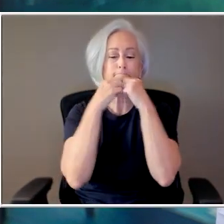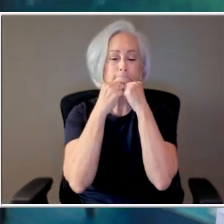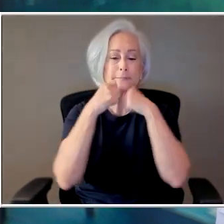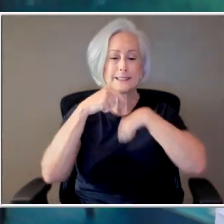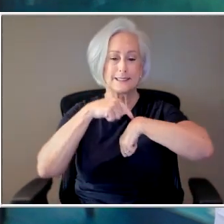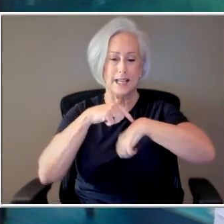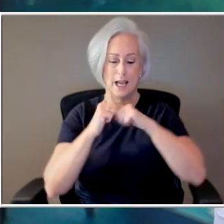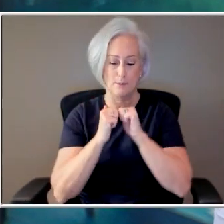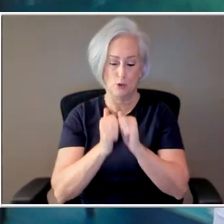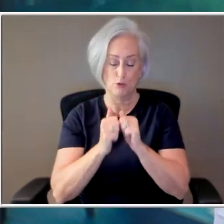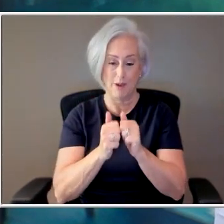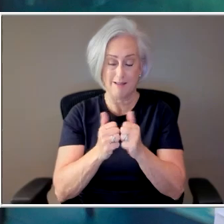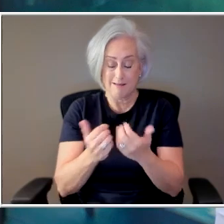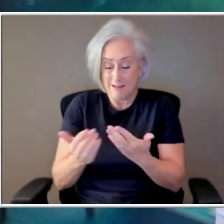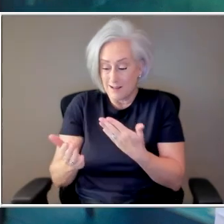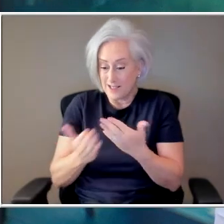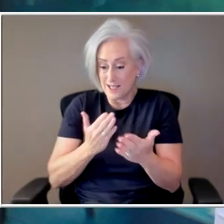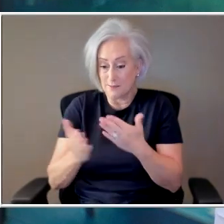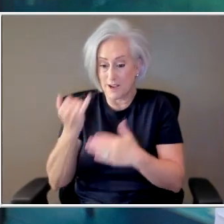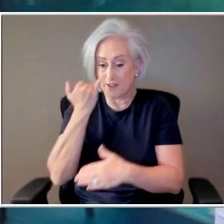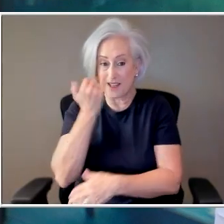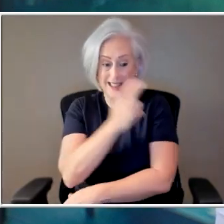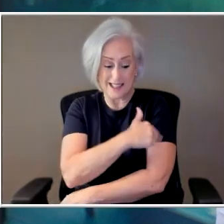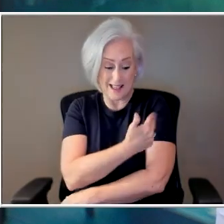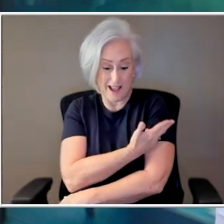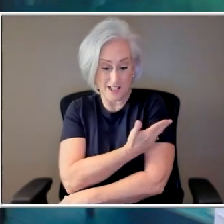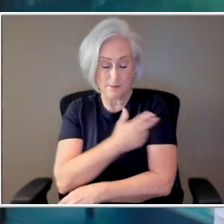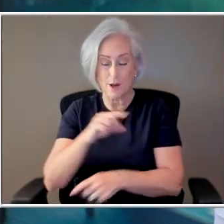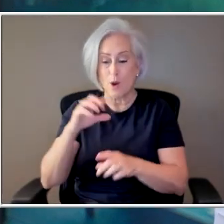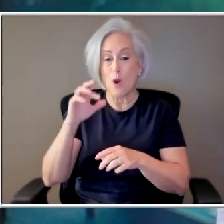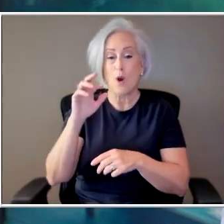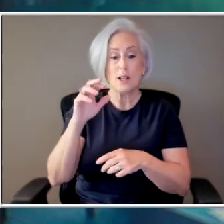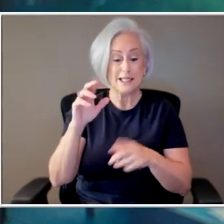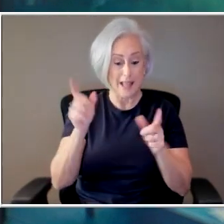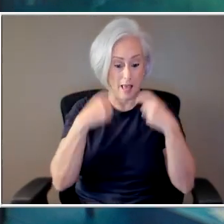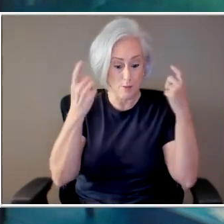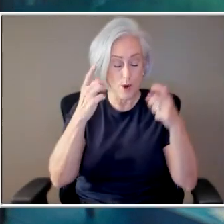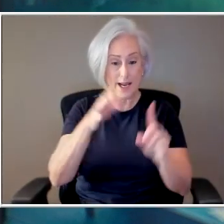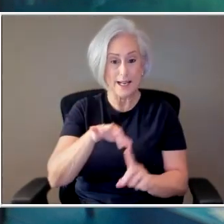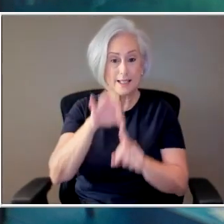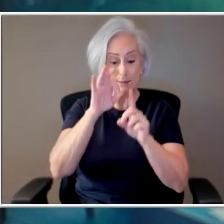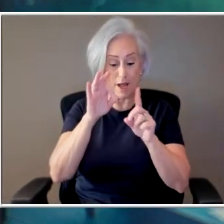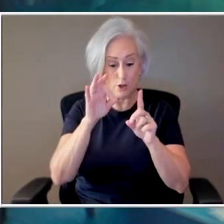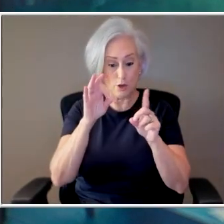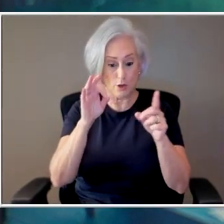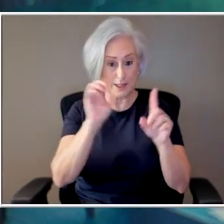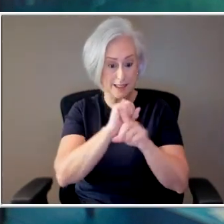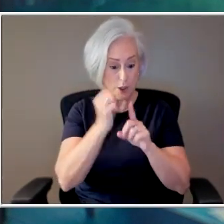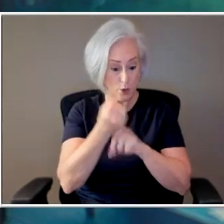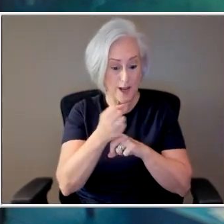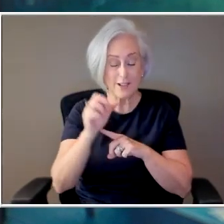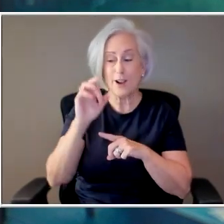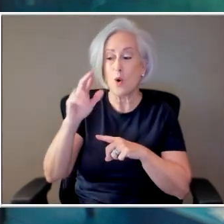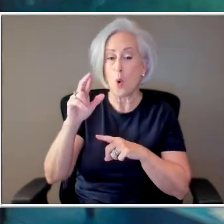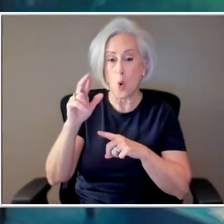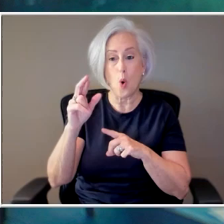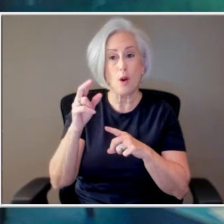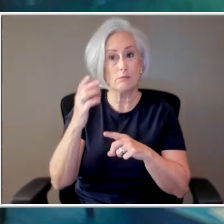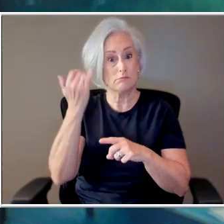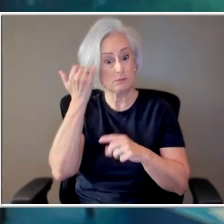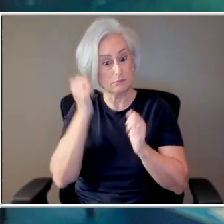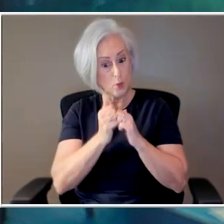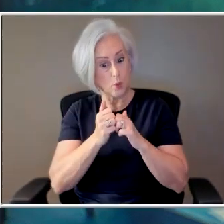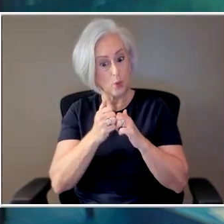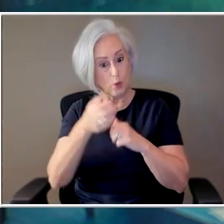situation, celebrating really important occasions, or God willing, that's back home. And no matter what the circumstances